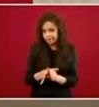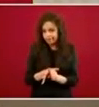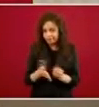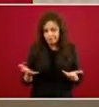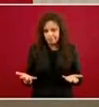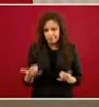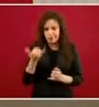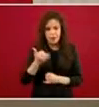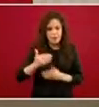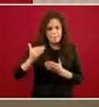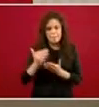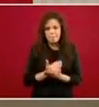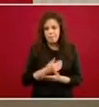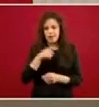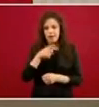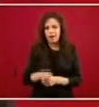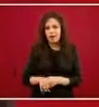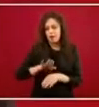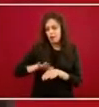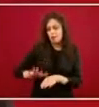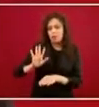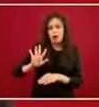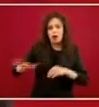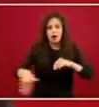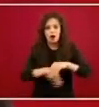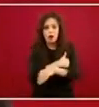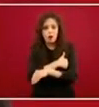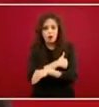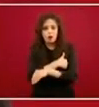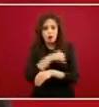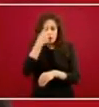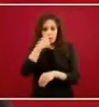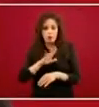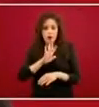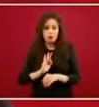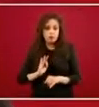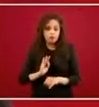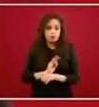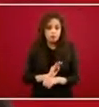are actually effective in the treatment of COVID-19.